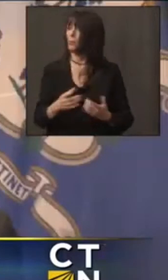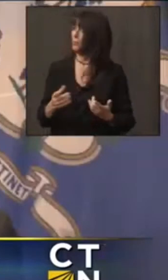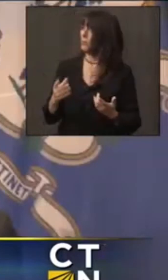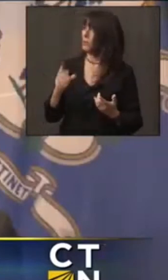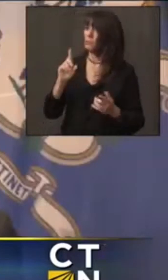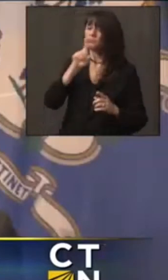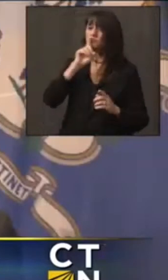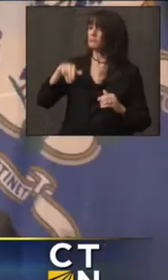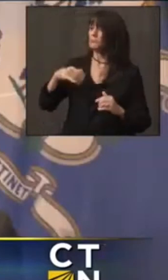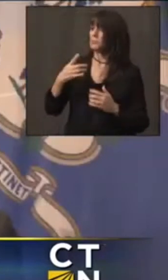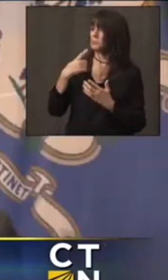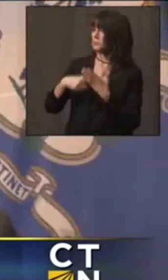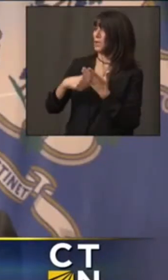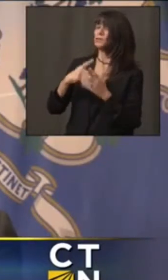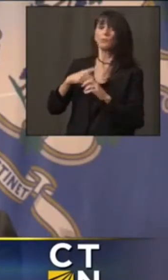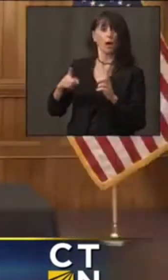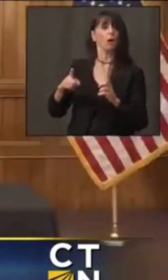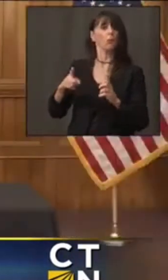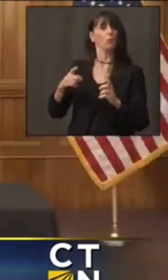me.